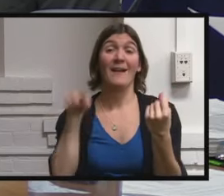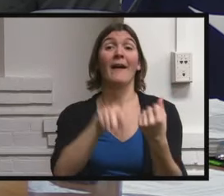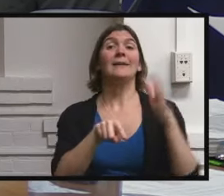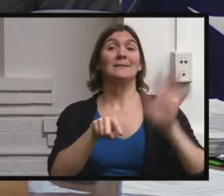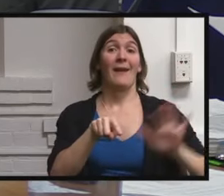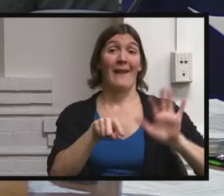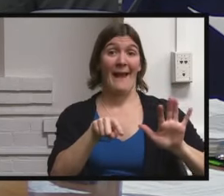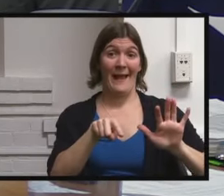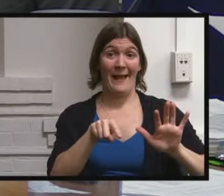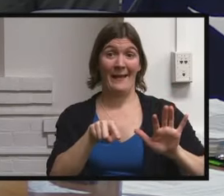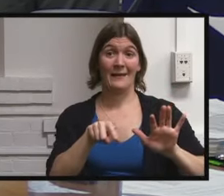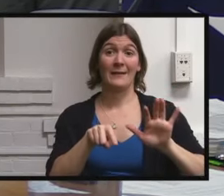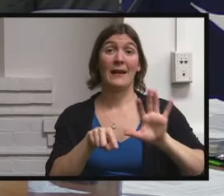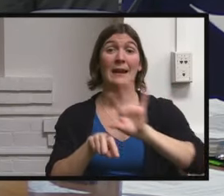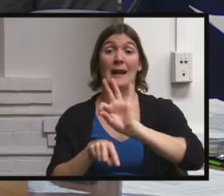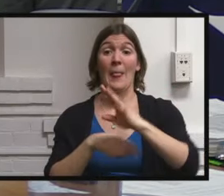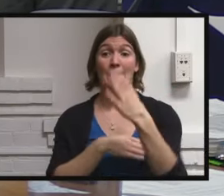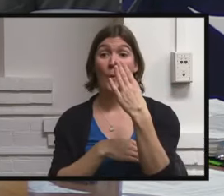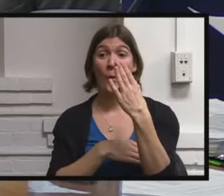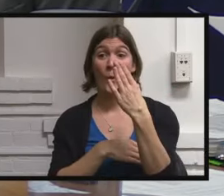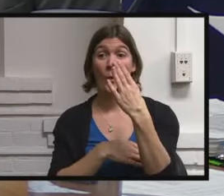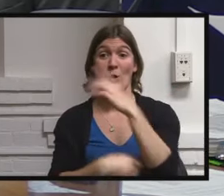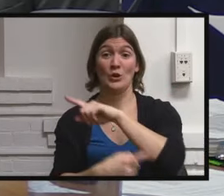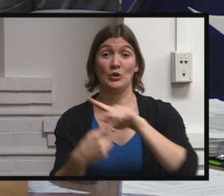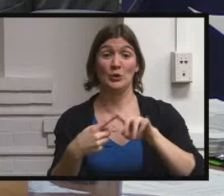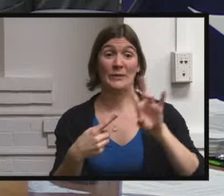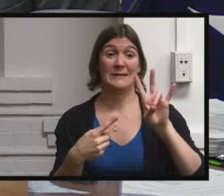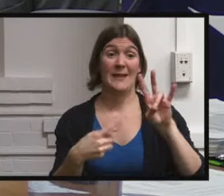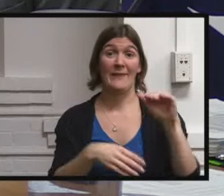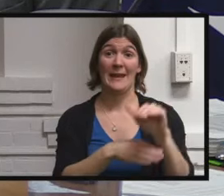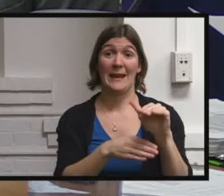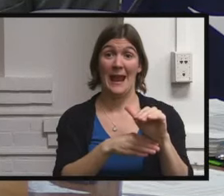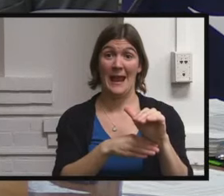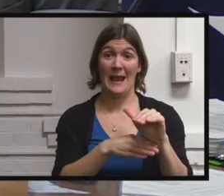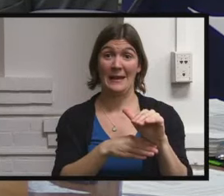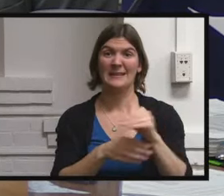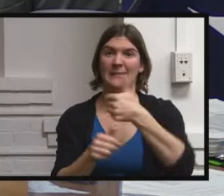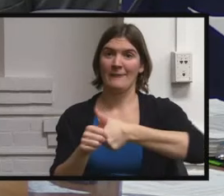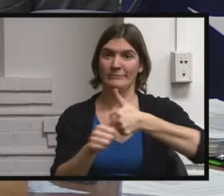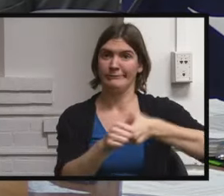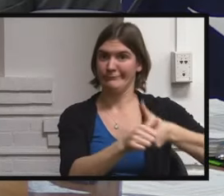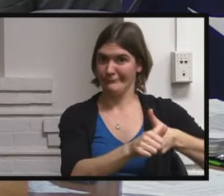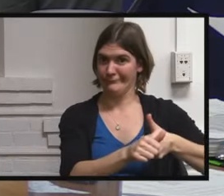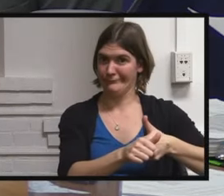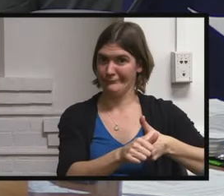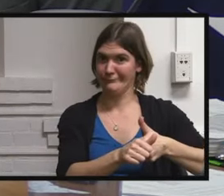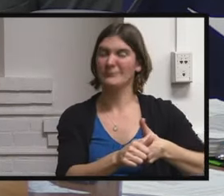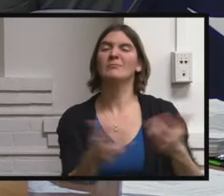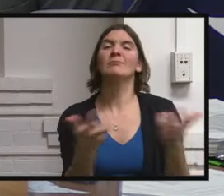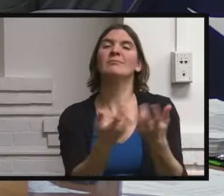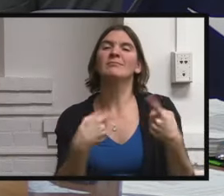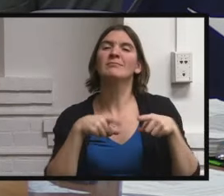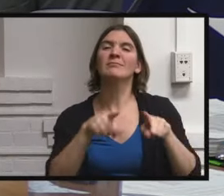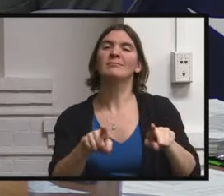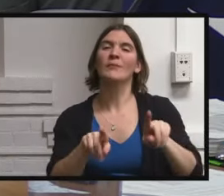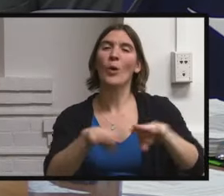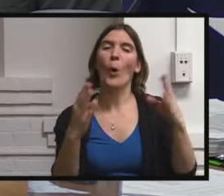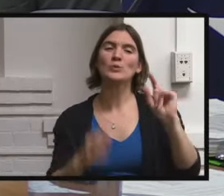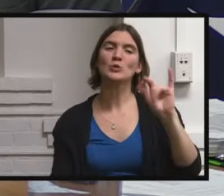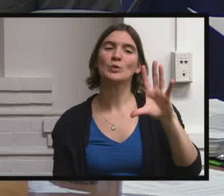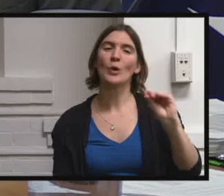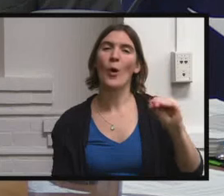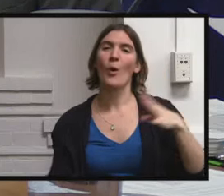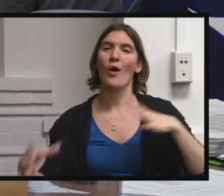Sunday, December 6th from 9 a.m. to 7 p.m. each day in conjunction with the Cotton Mill Open Studio on